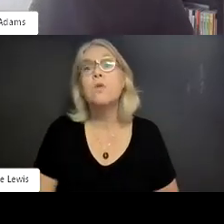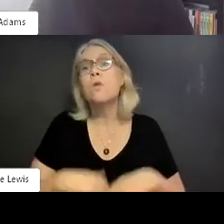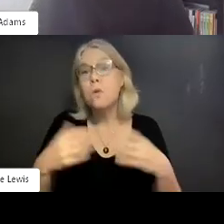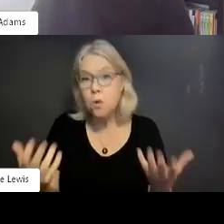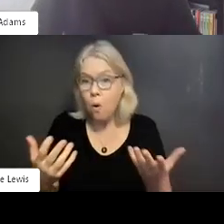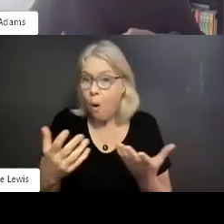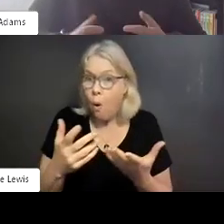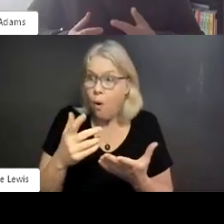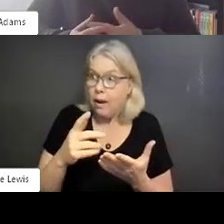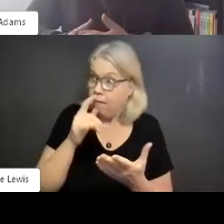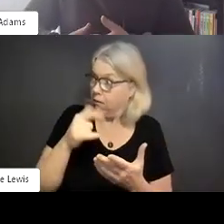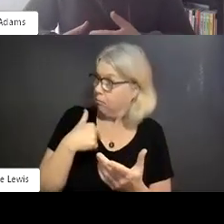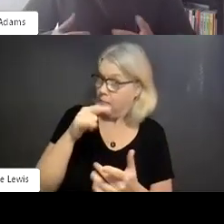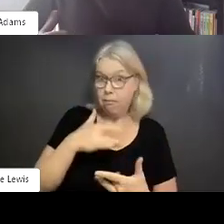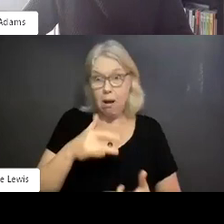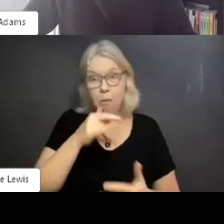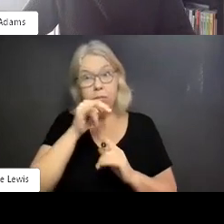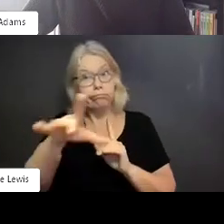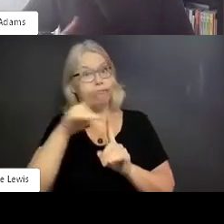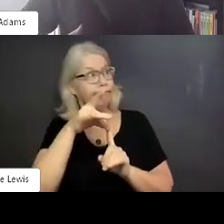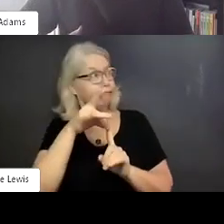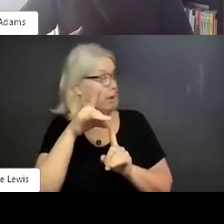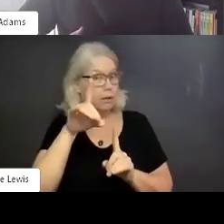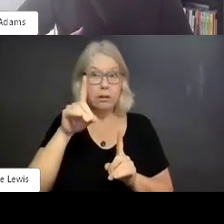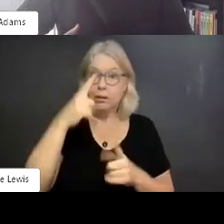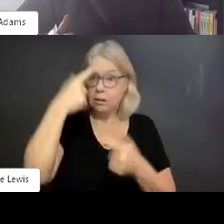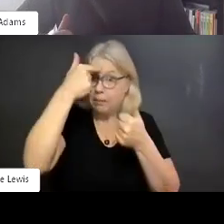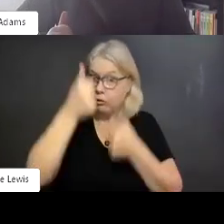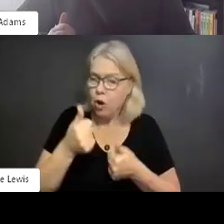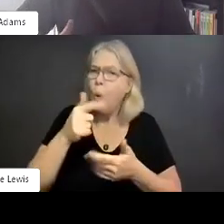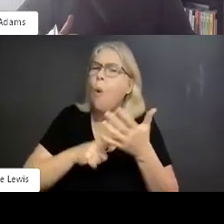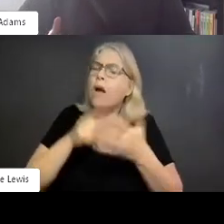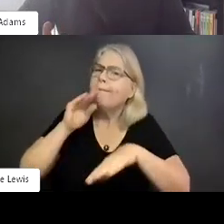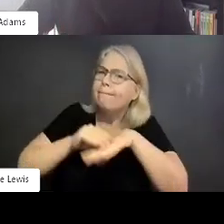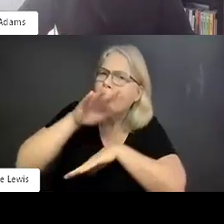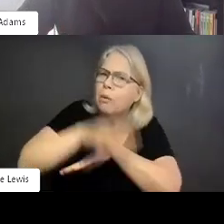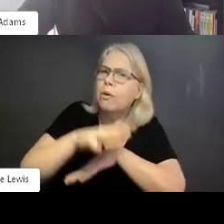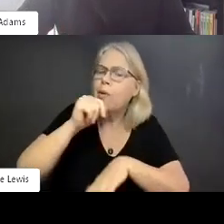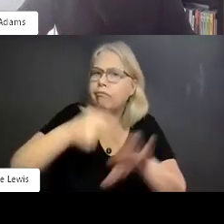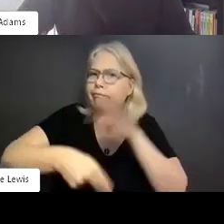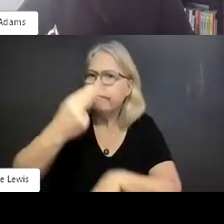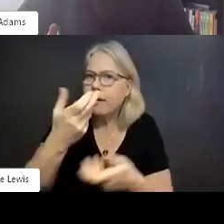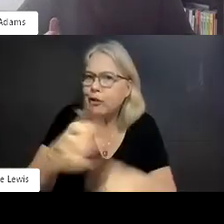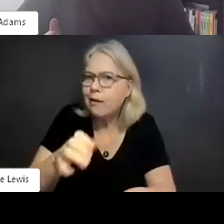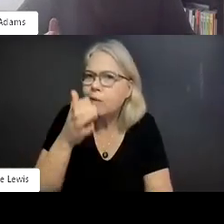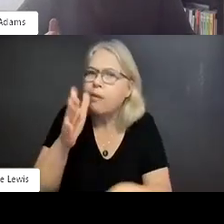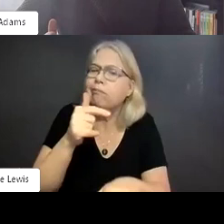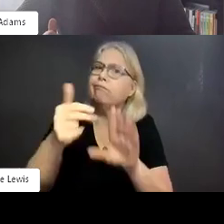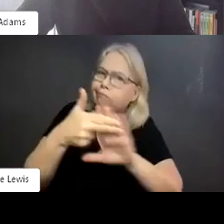with dementia. These include things such as high blood pressure and smoking, different neurodegenerative